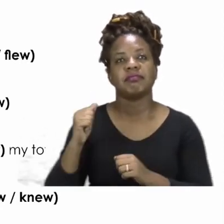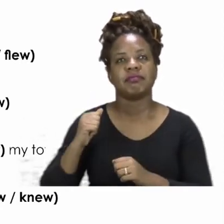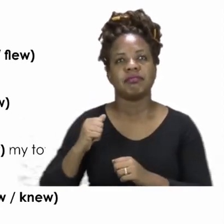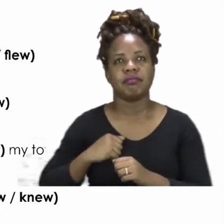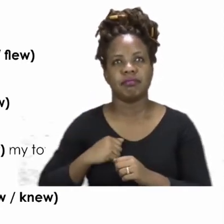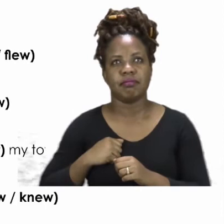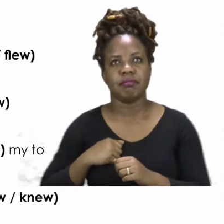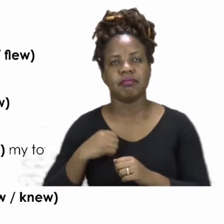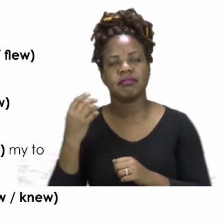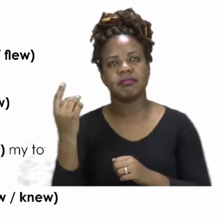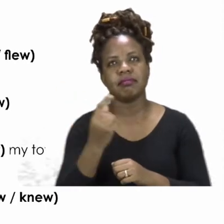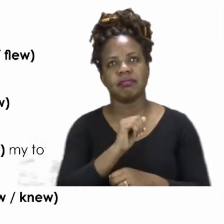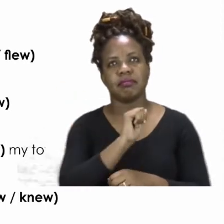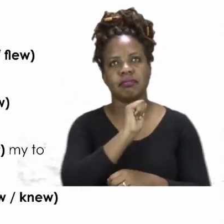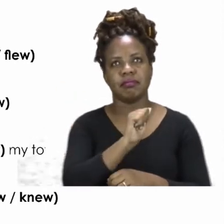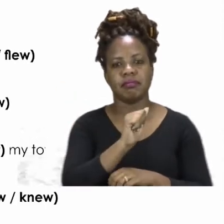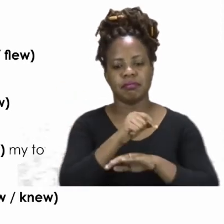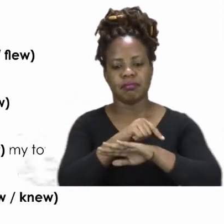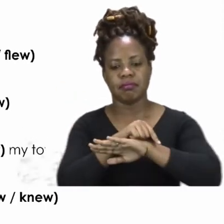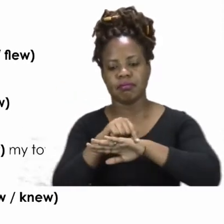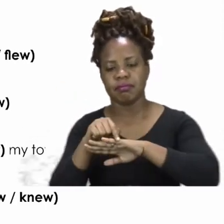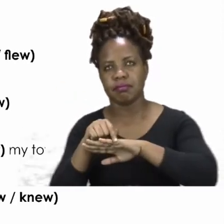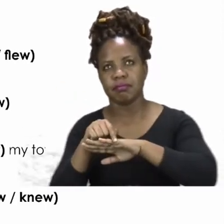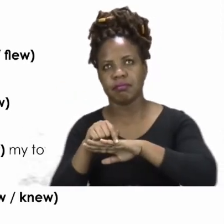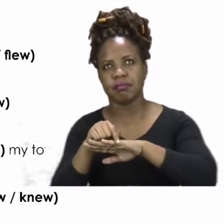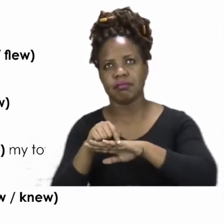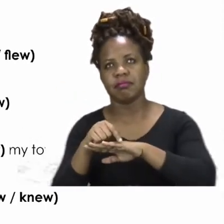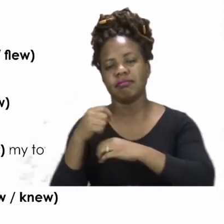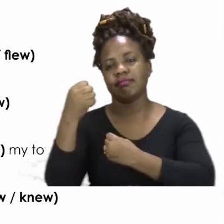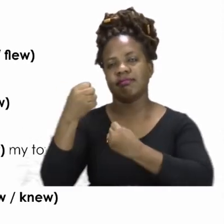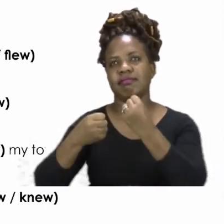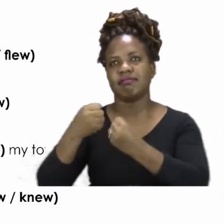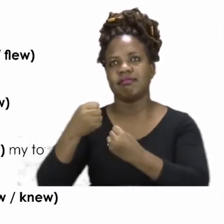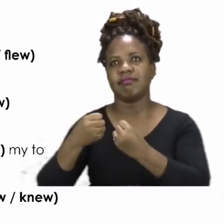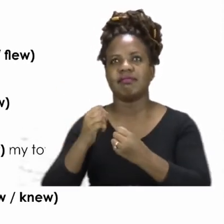Dad bought a dash car.